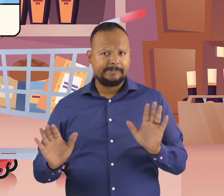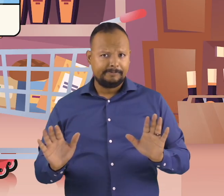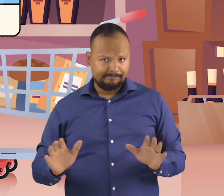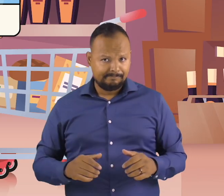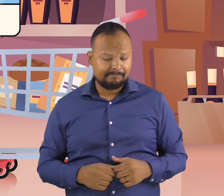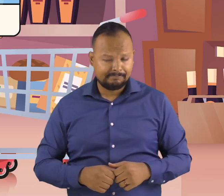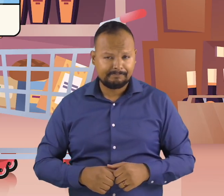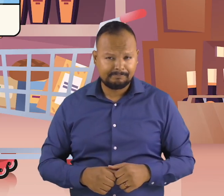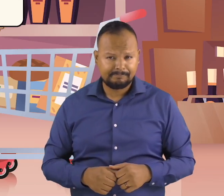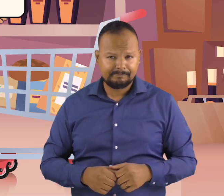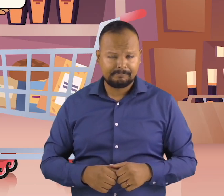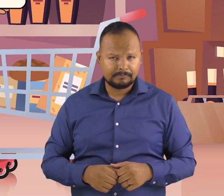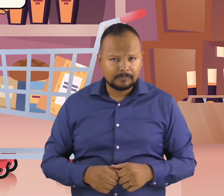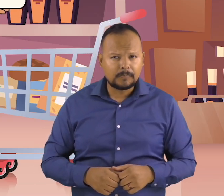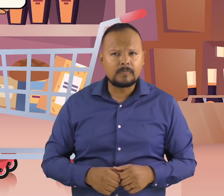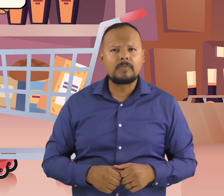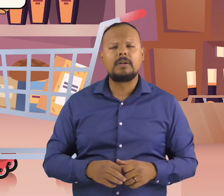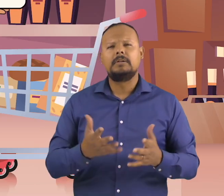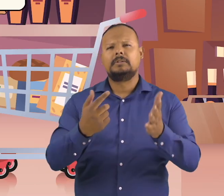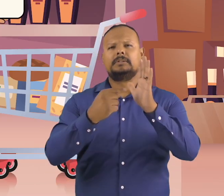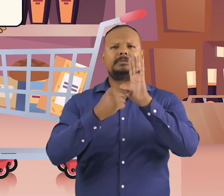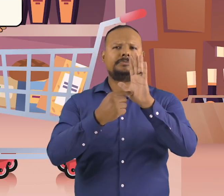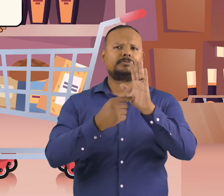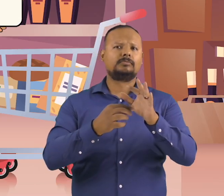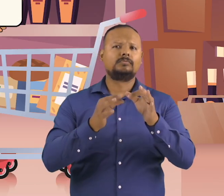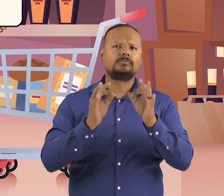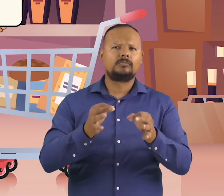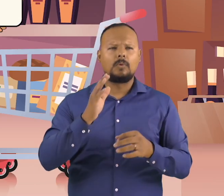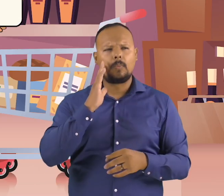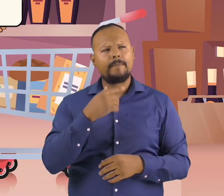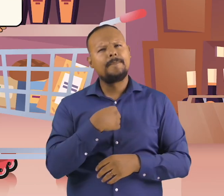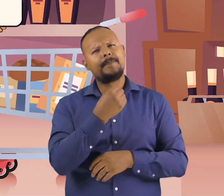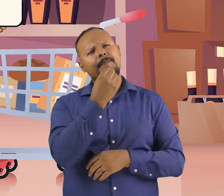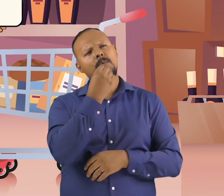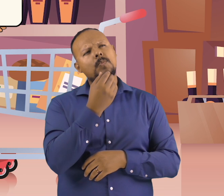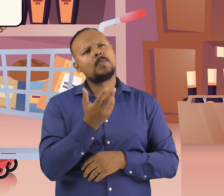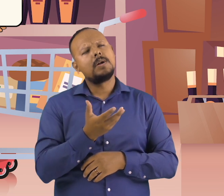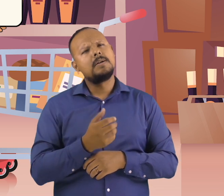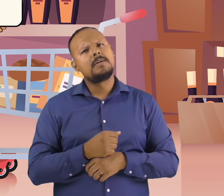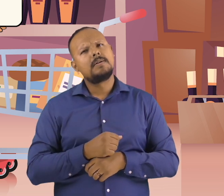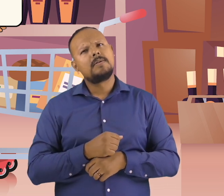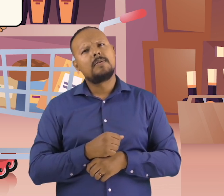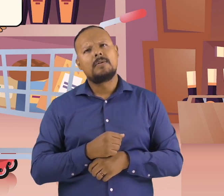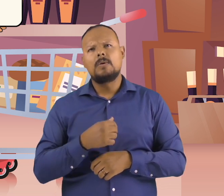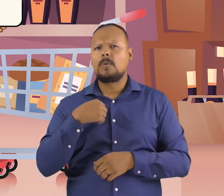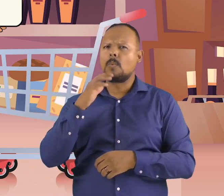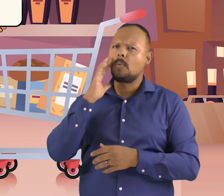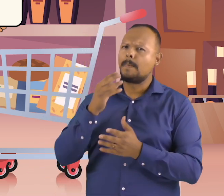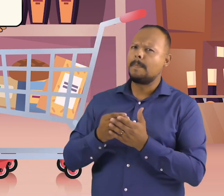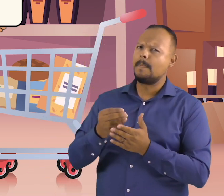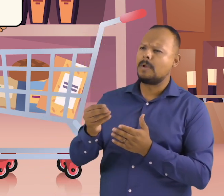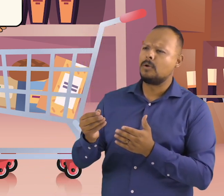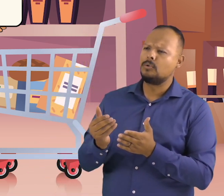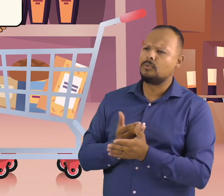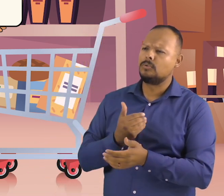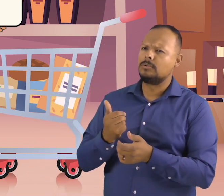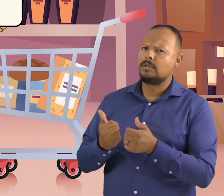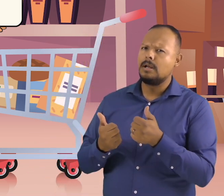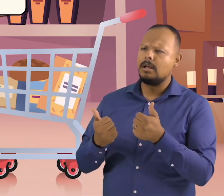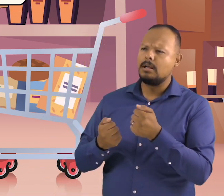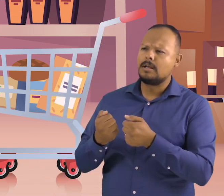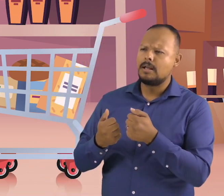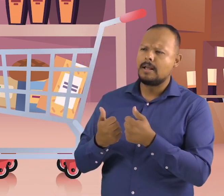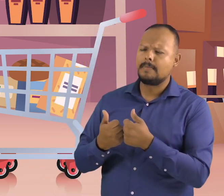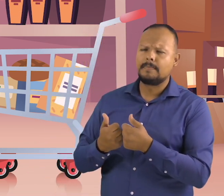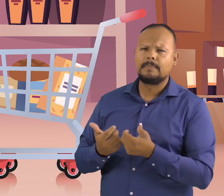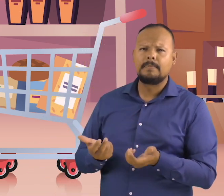If you are deciding between whether you will eat today, or whether you will buy a new video game, the decision